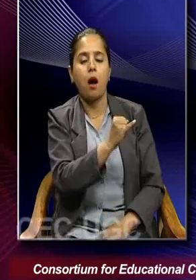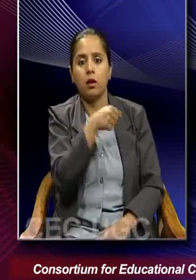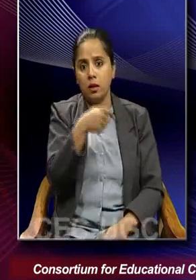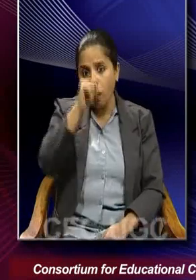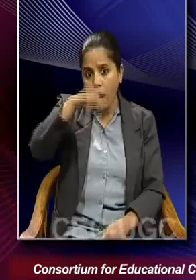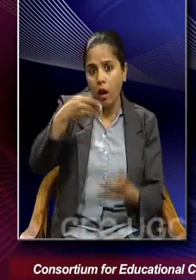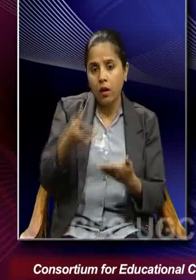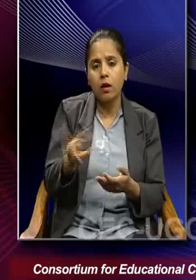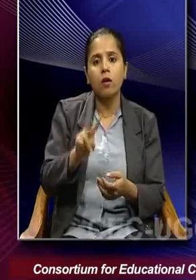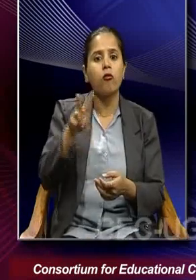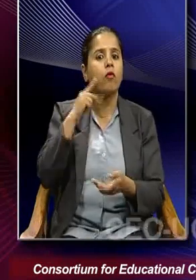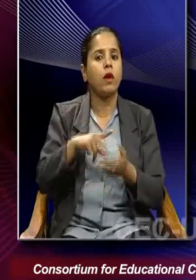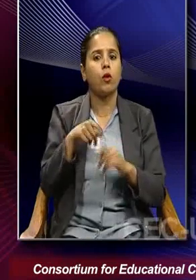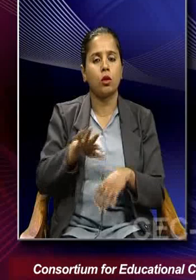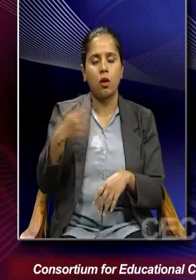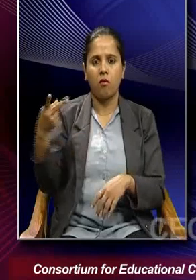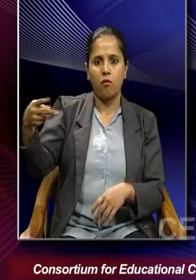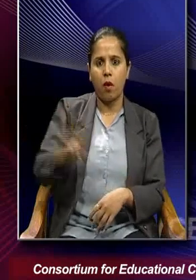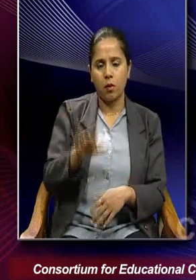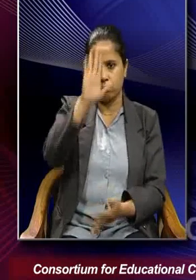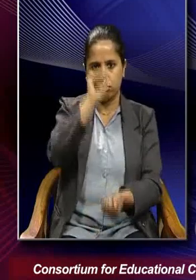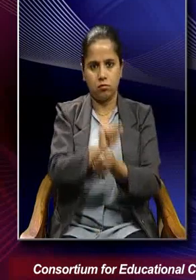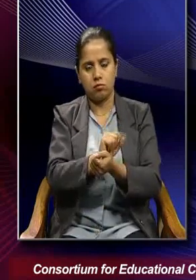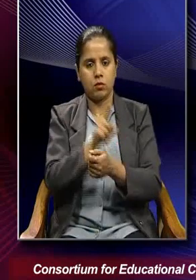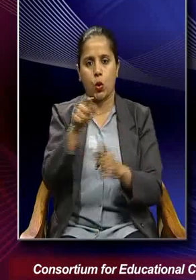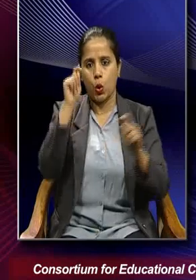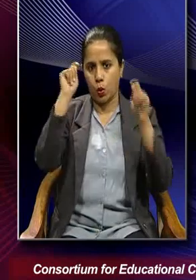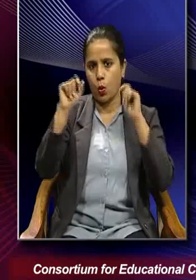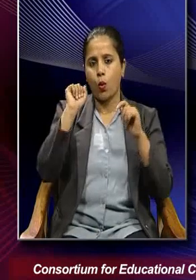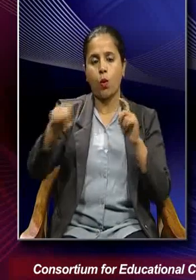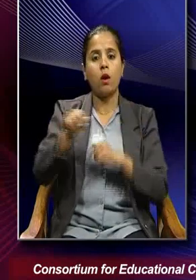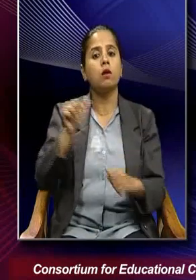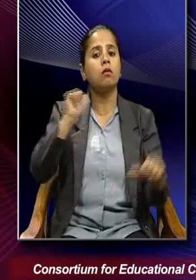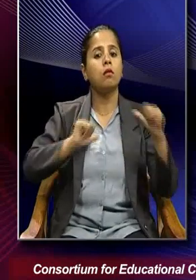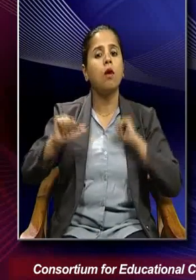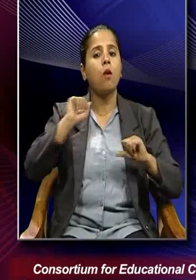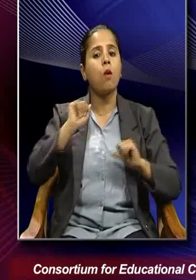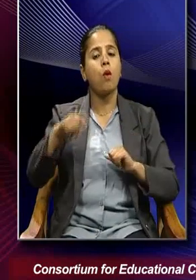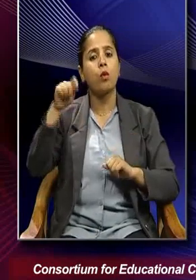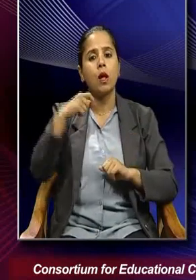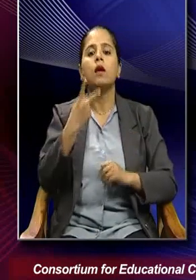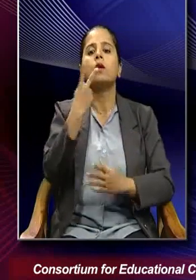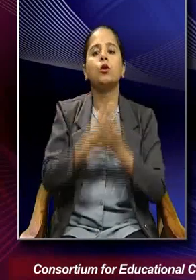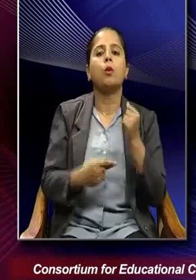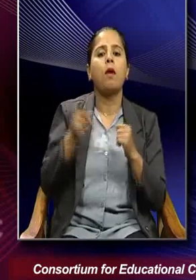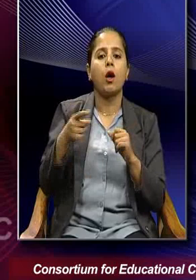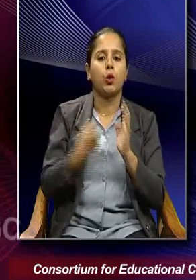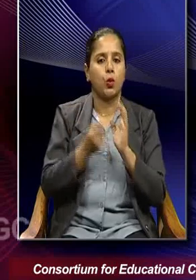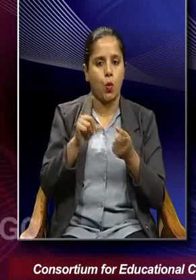Vinod Khanna, becomes inspector because the role which was played by him was a double role.